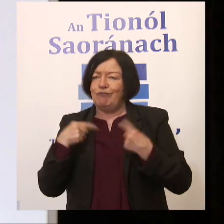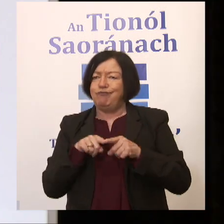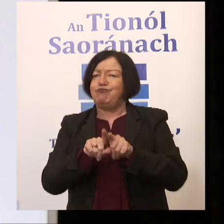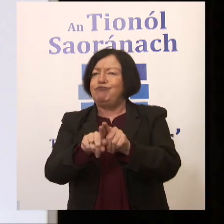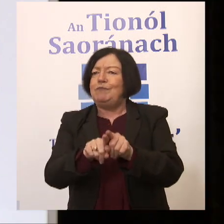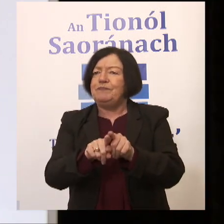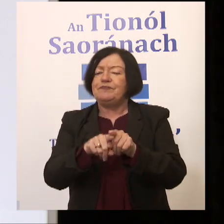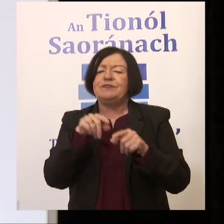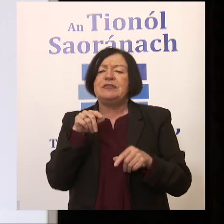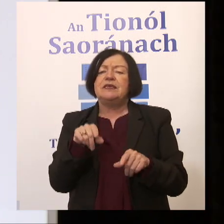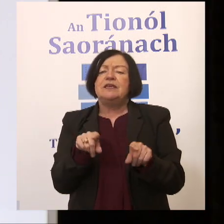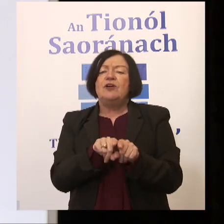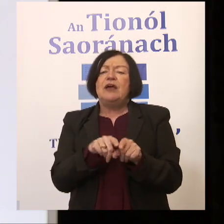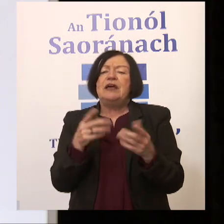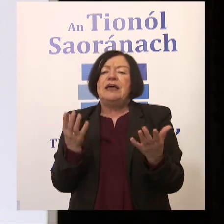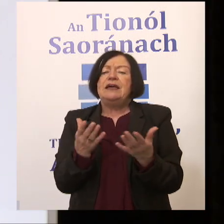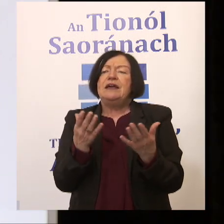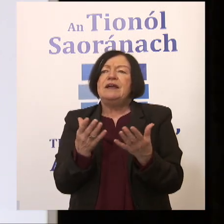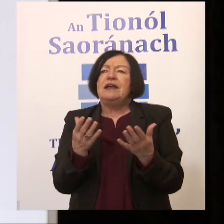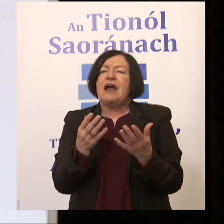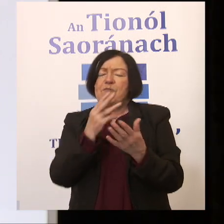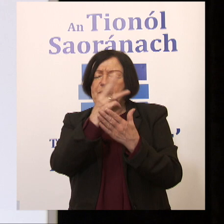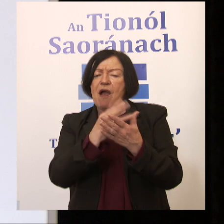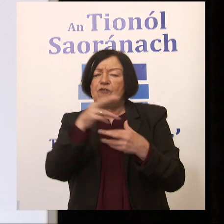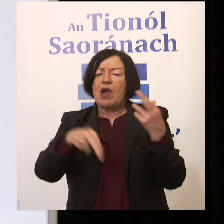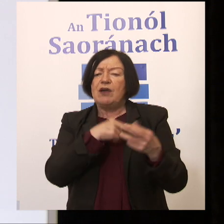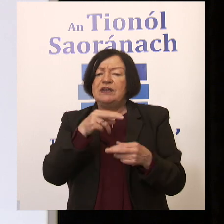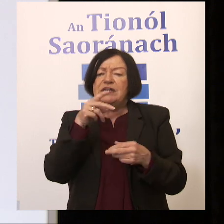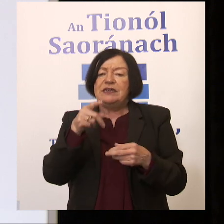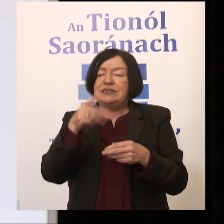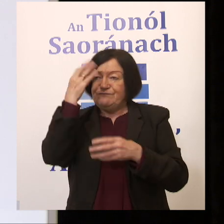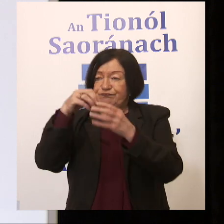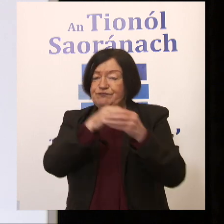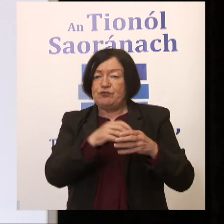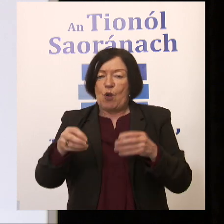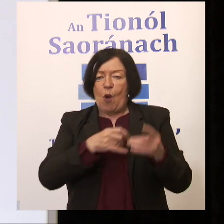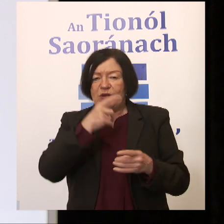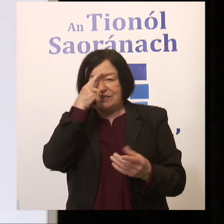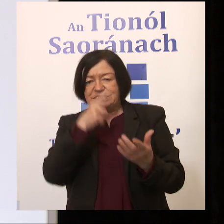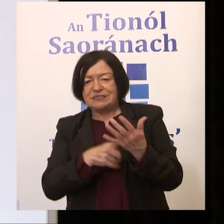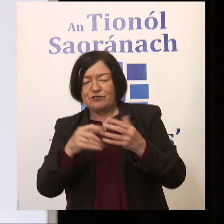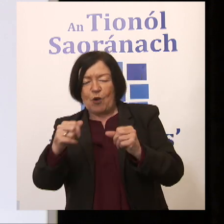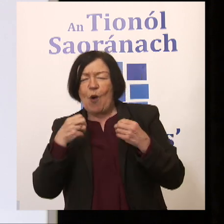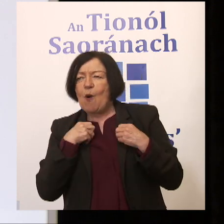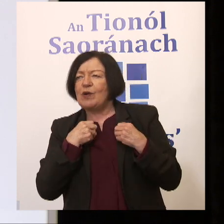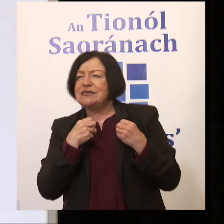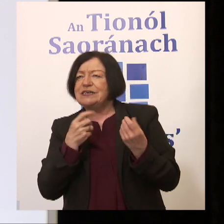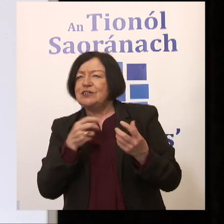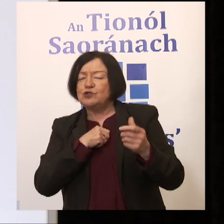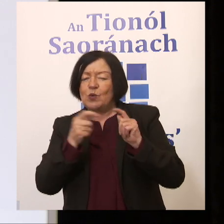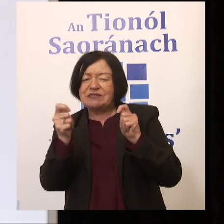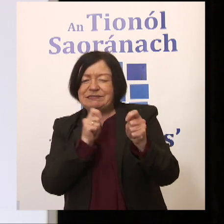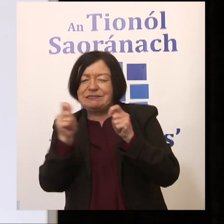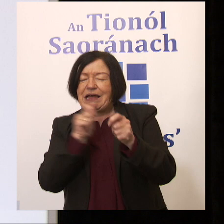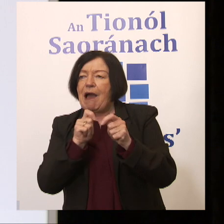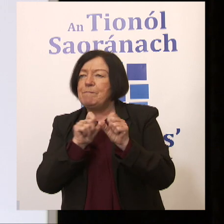There may also be a dimension around devolution, around discretion. what element of discretion exists to adapt